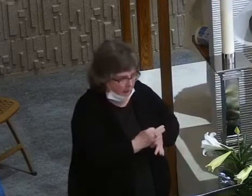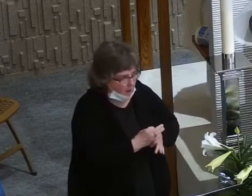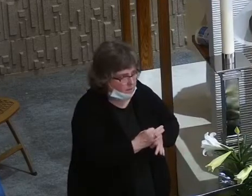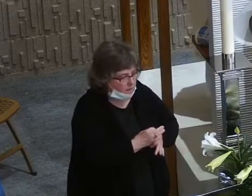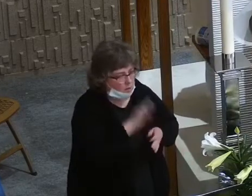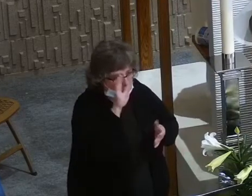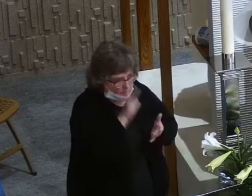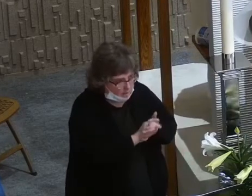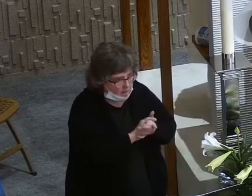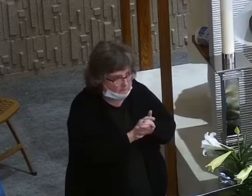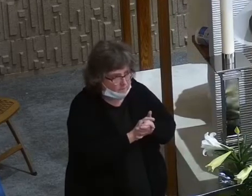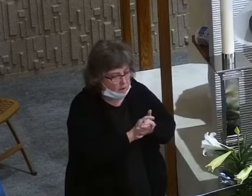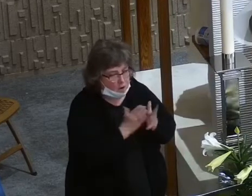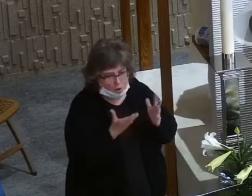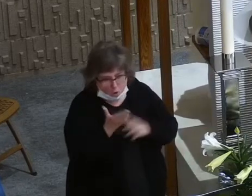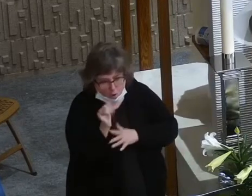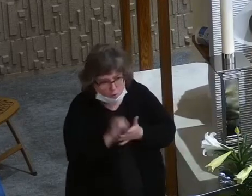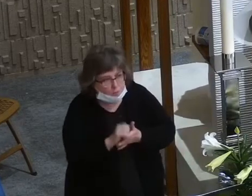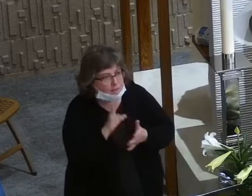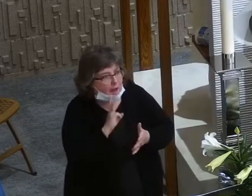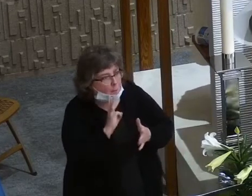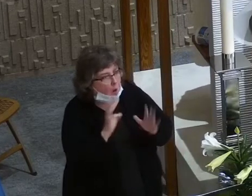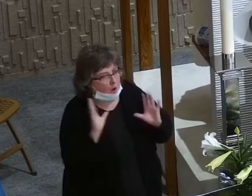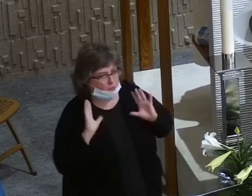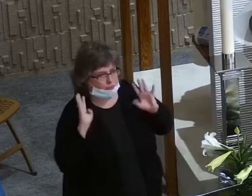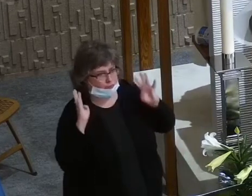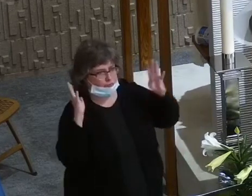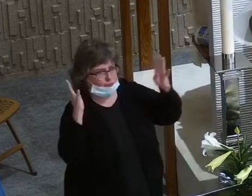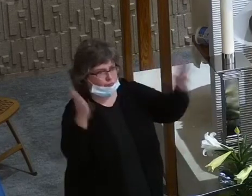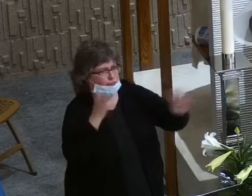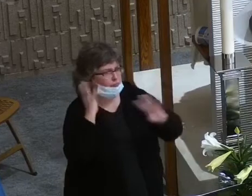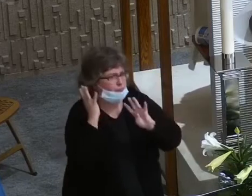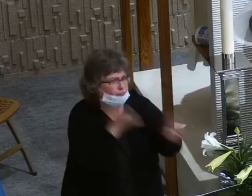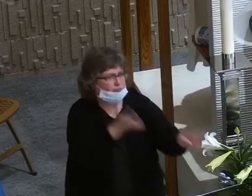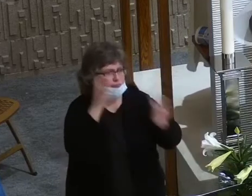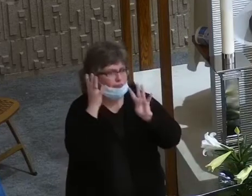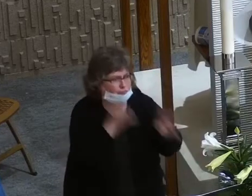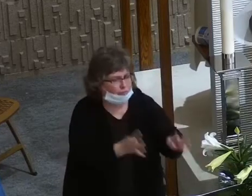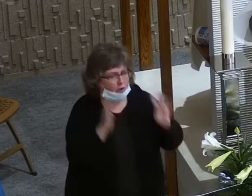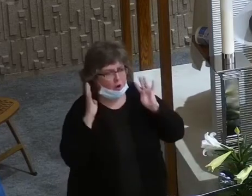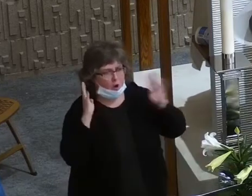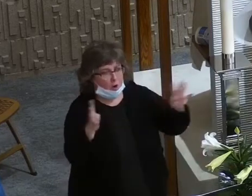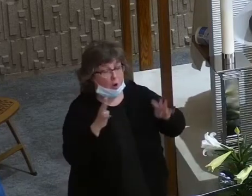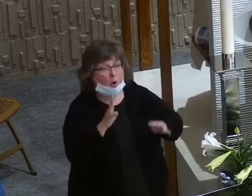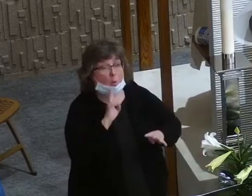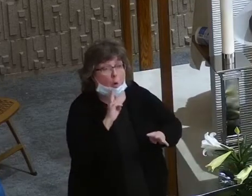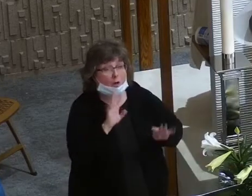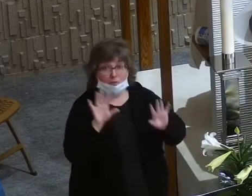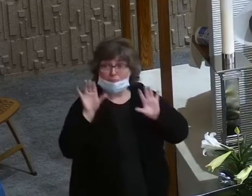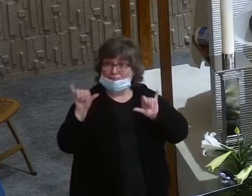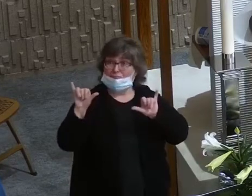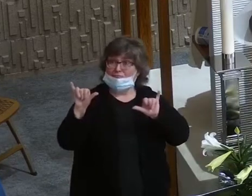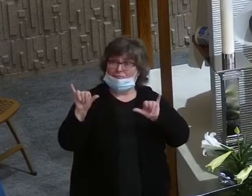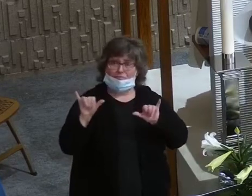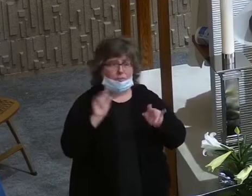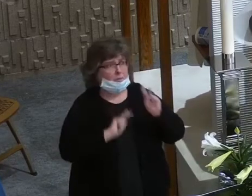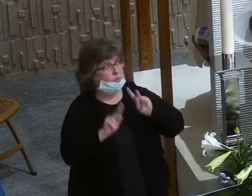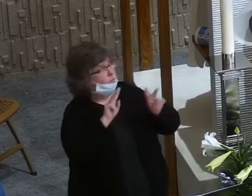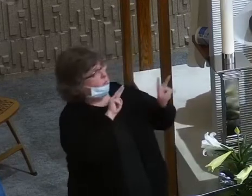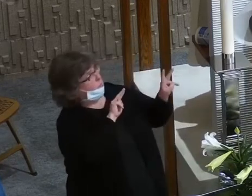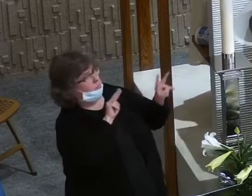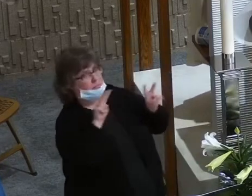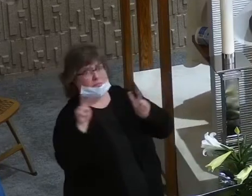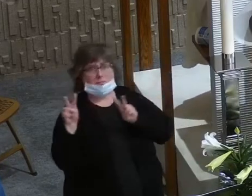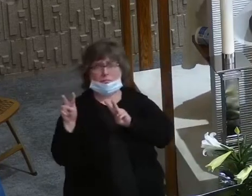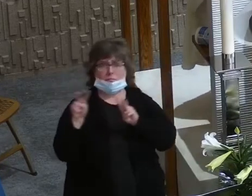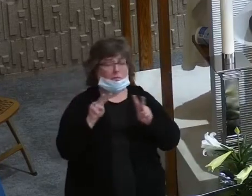to believe, walking through that Red Sea, that those walls of water were going to stay walls of water. He was on